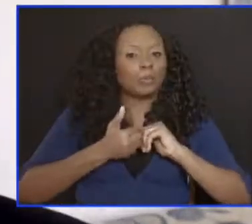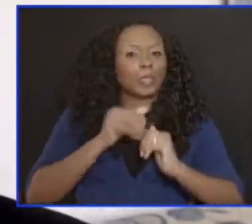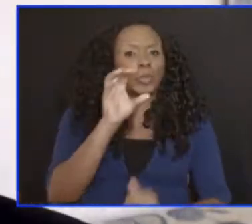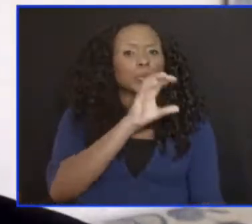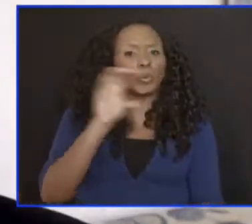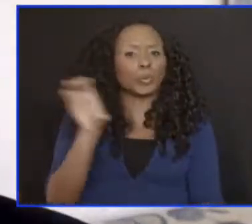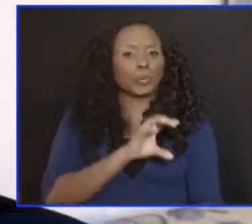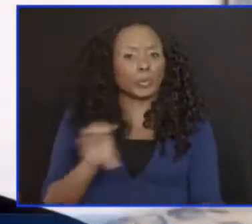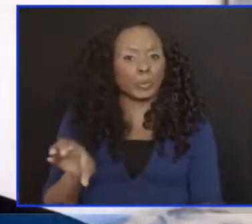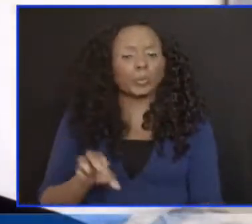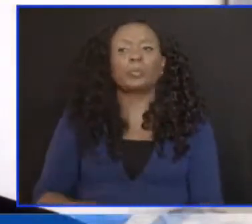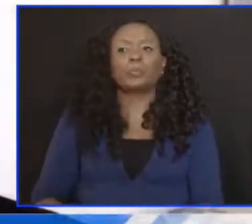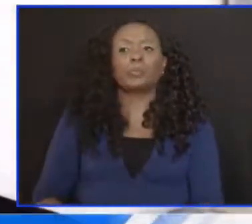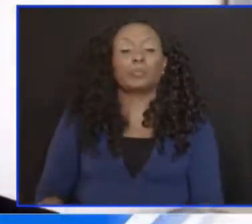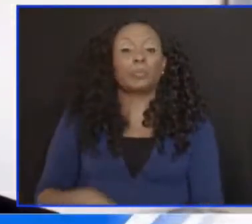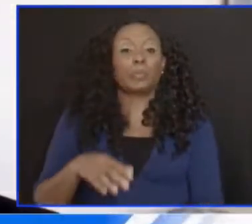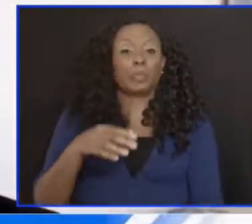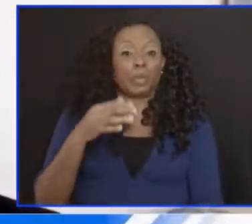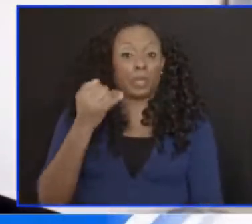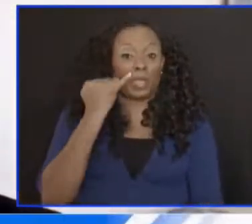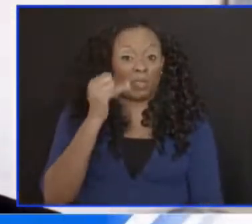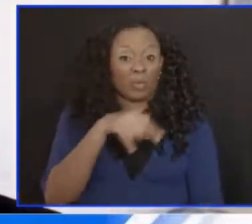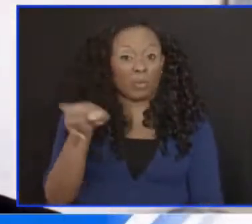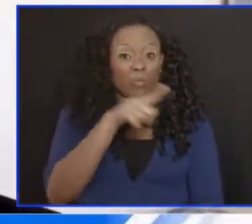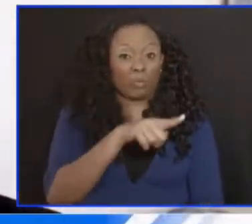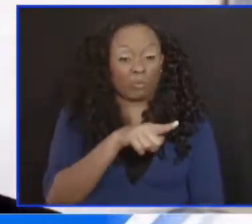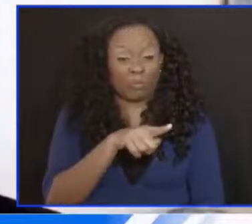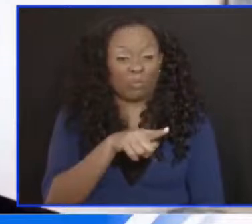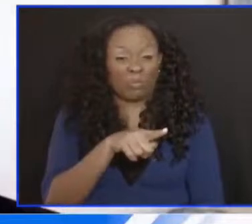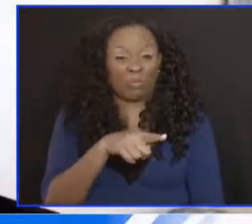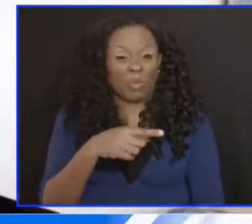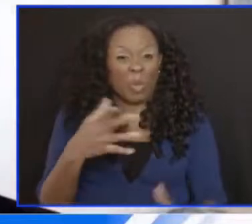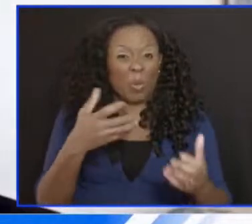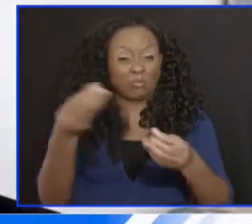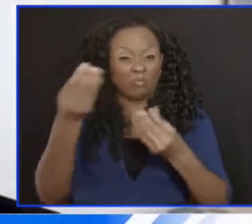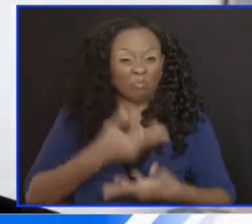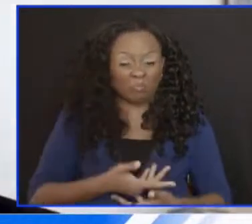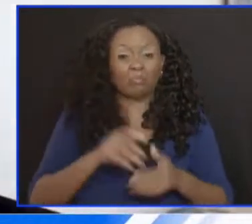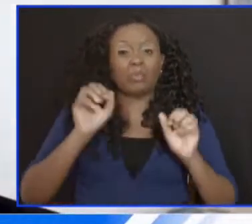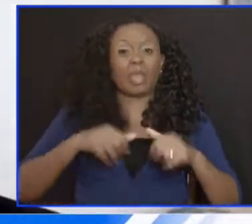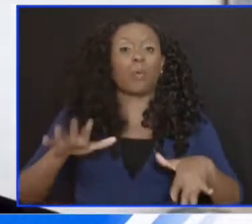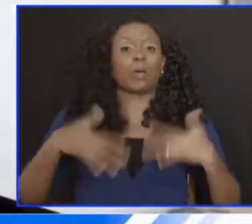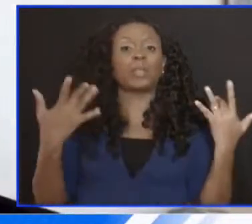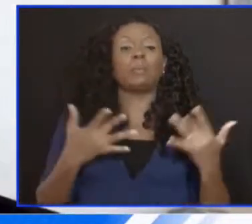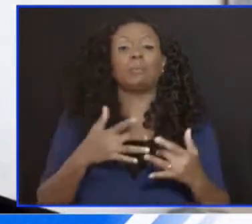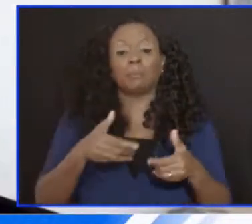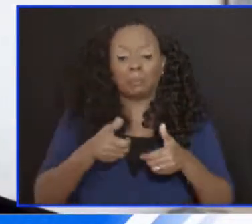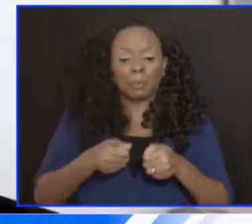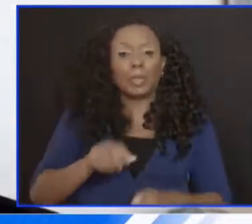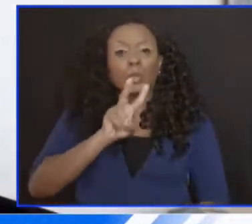you can speak with me by messaging me directly via WhatsApp at